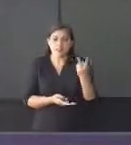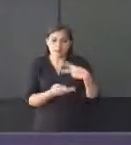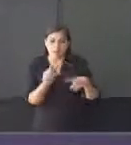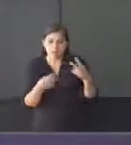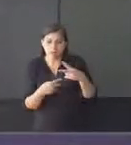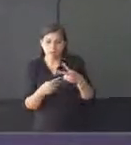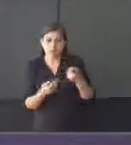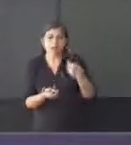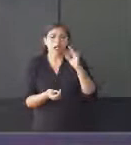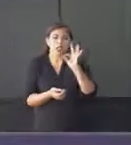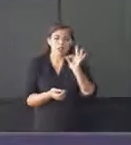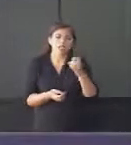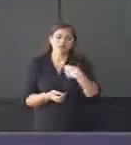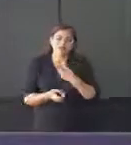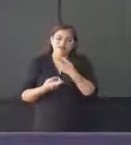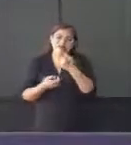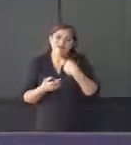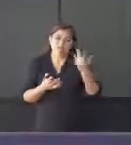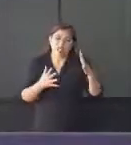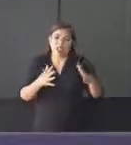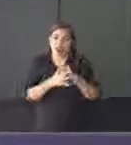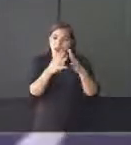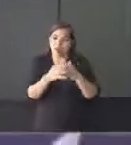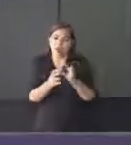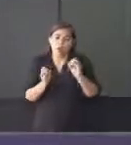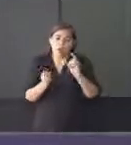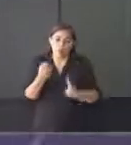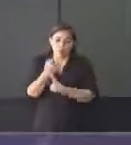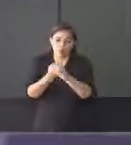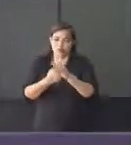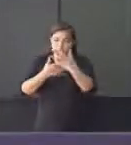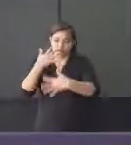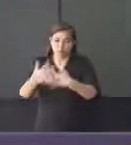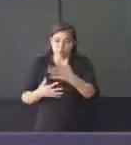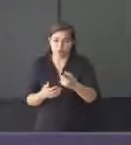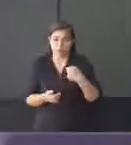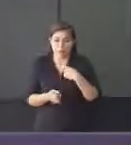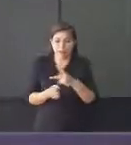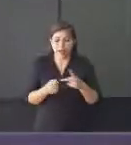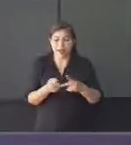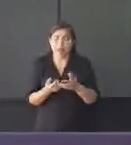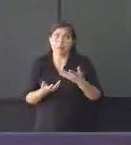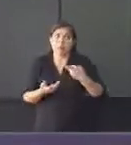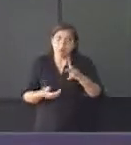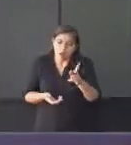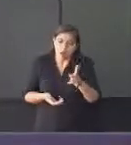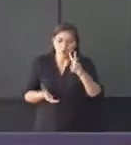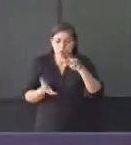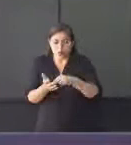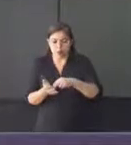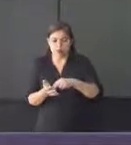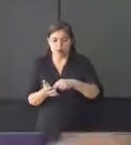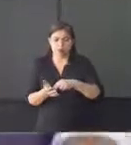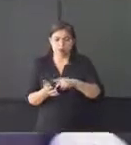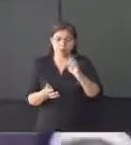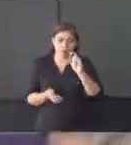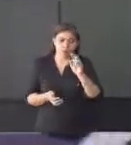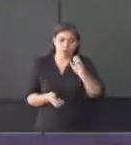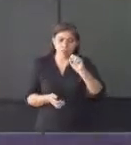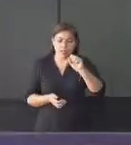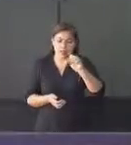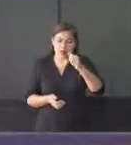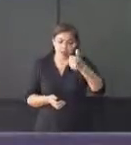only receive those declaring that they are escaping from war or they are fleeing from a catastrophe. However,